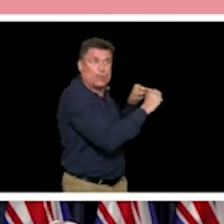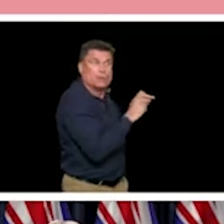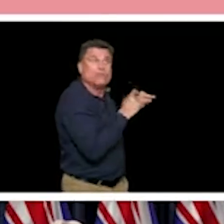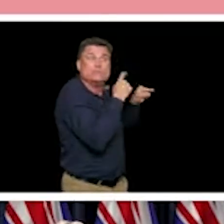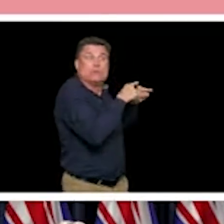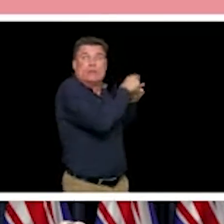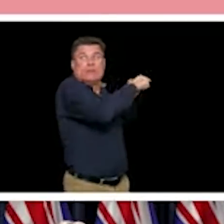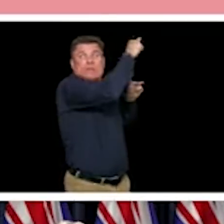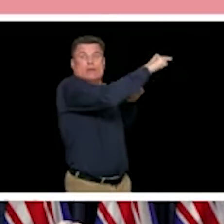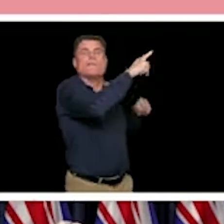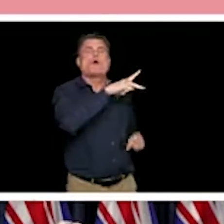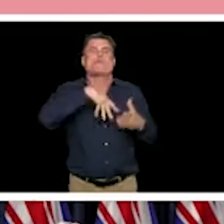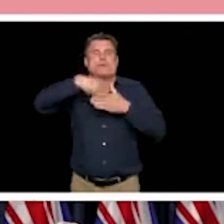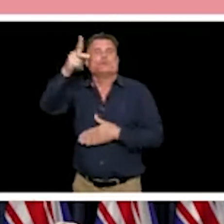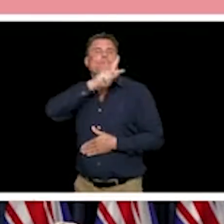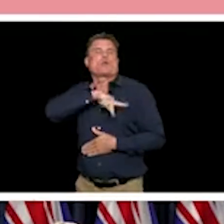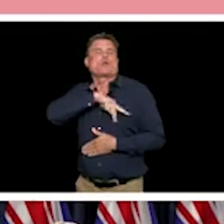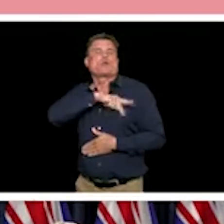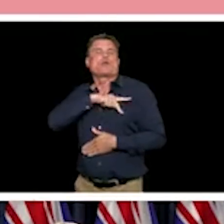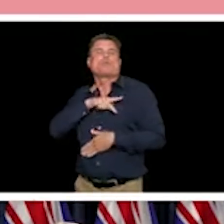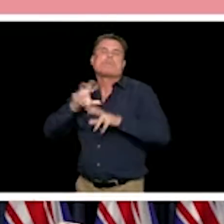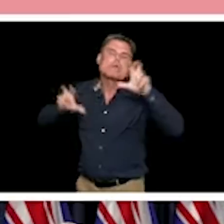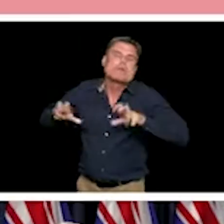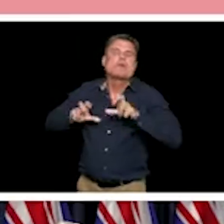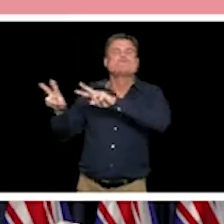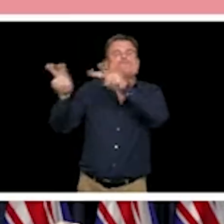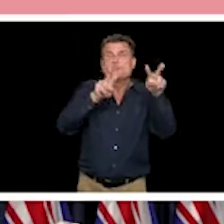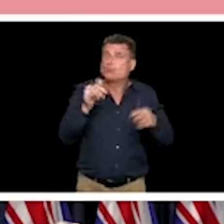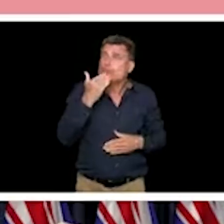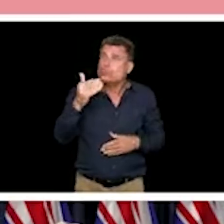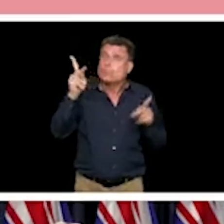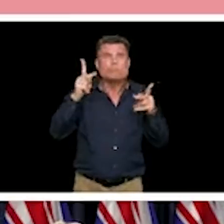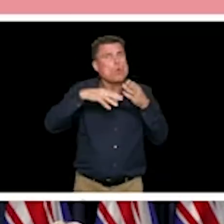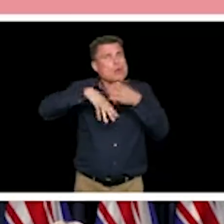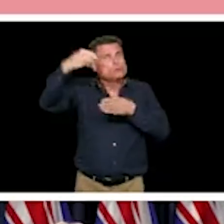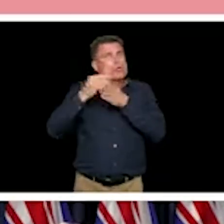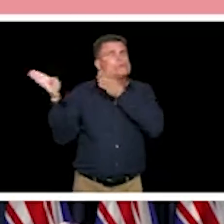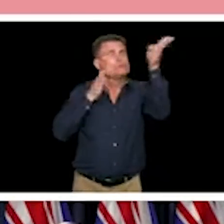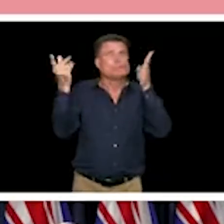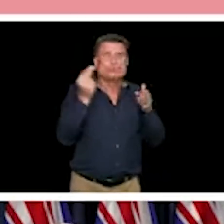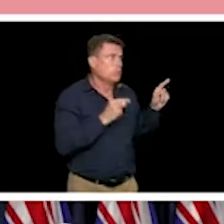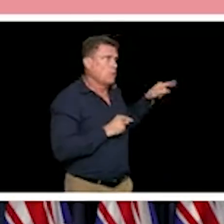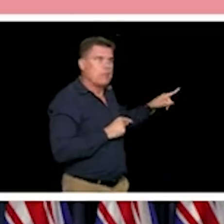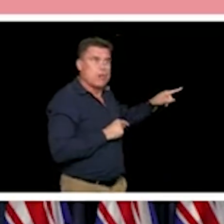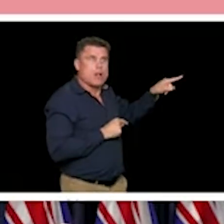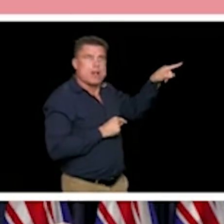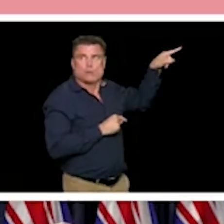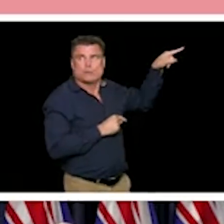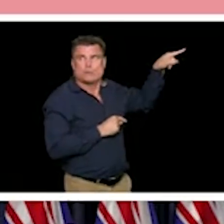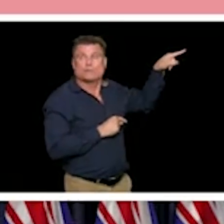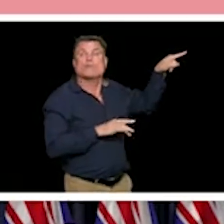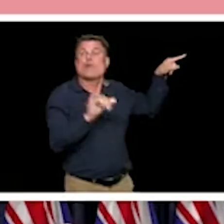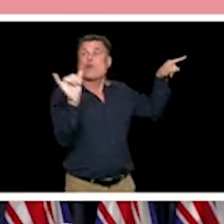that we're continuing to increase our use in parks and green spaces around the province, and I think that's a very positive thing. But we're